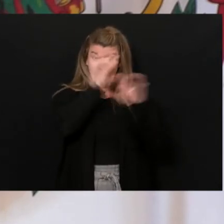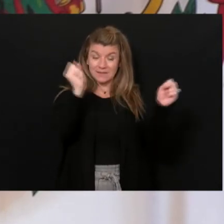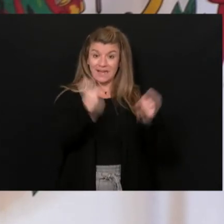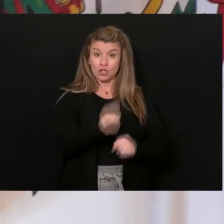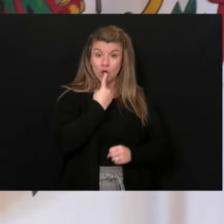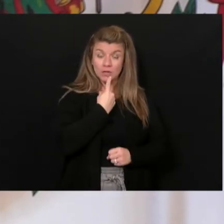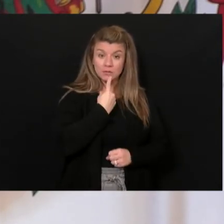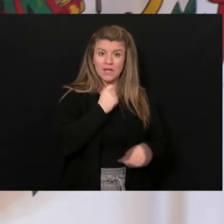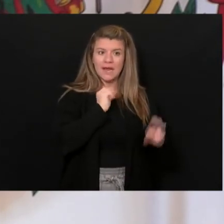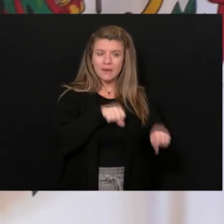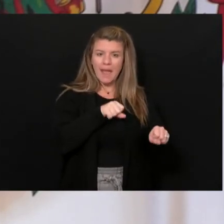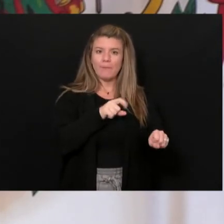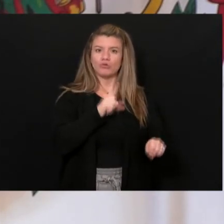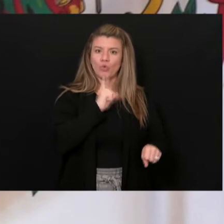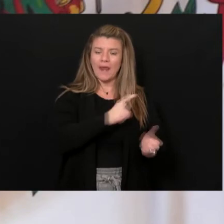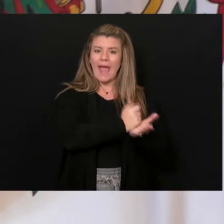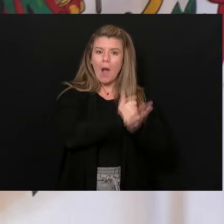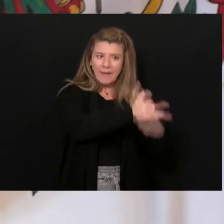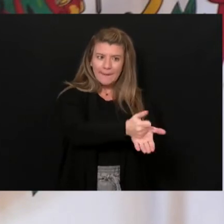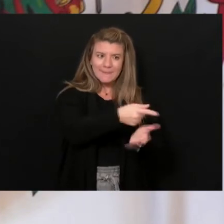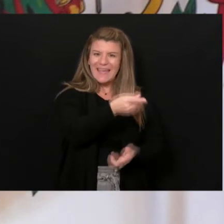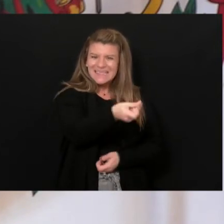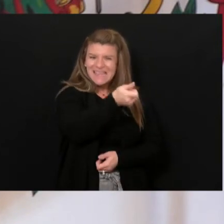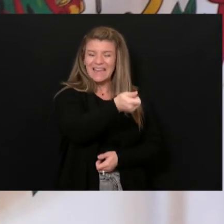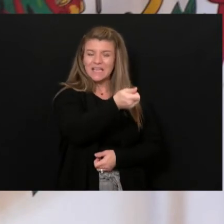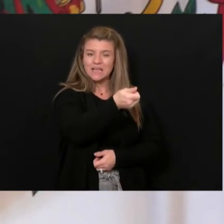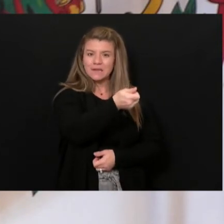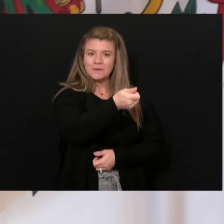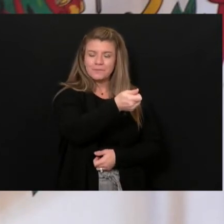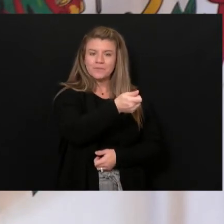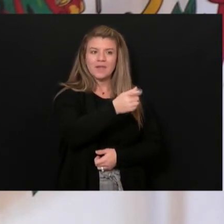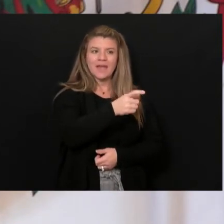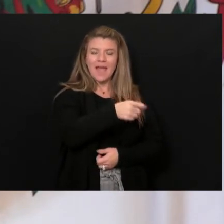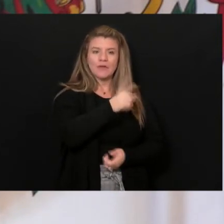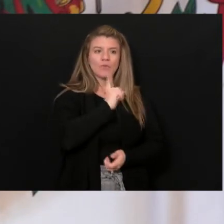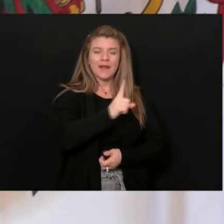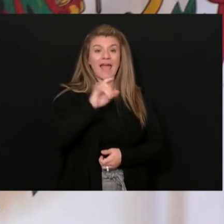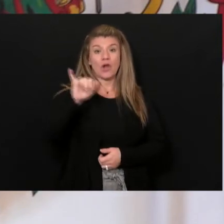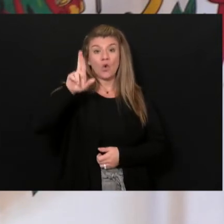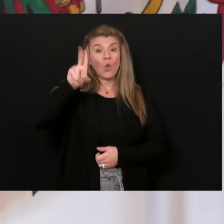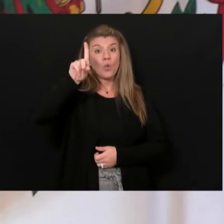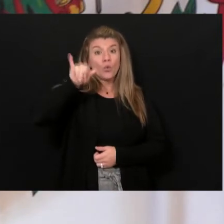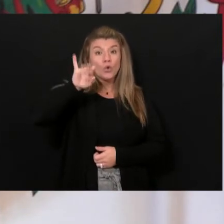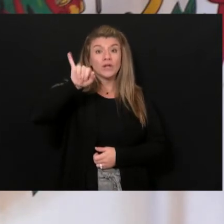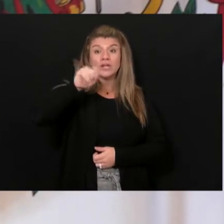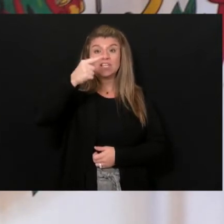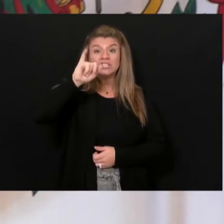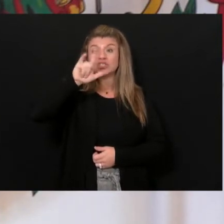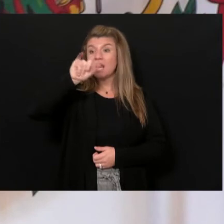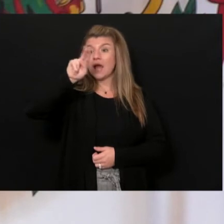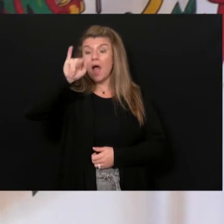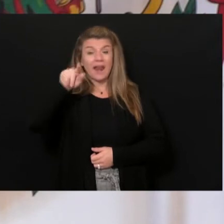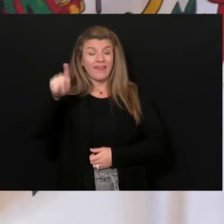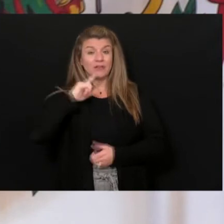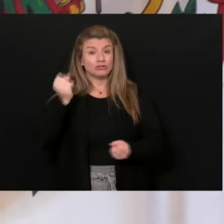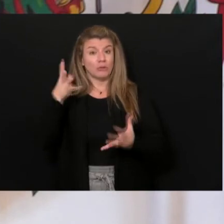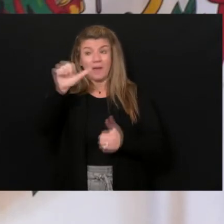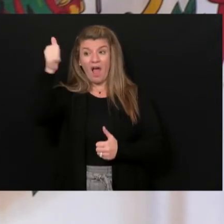be able to really help him instantly, and Rudy Giuliani and so many others to help